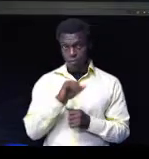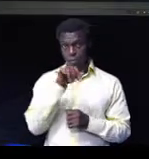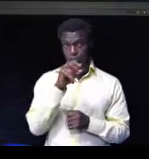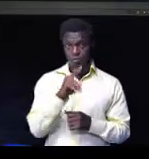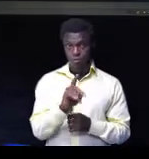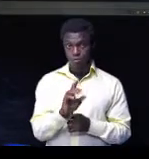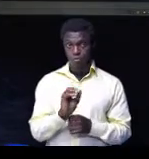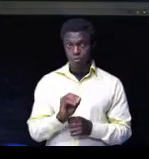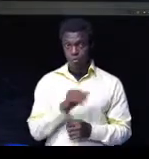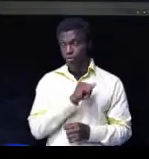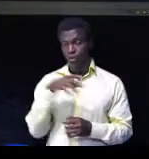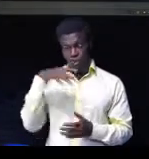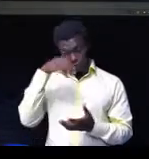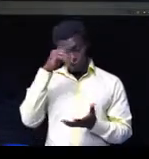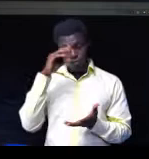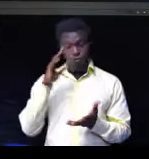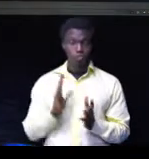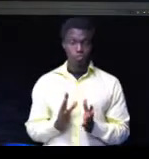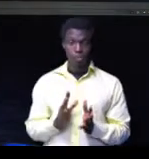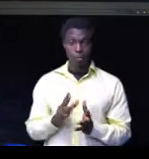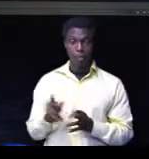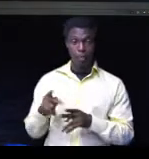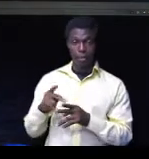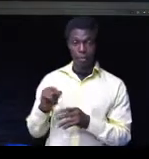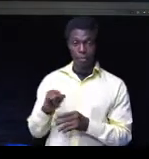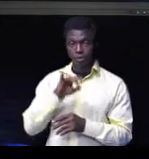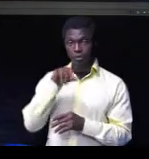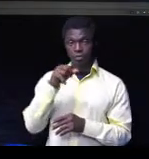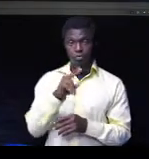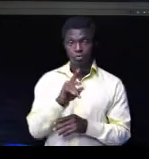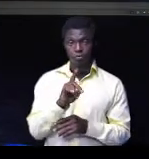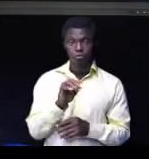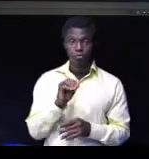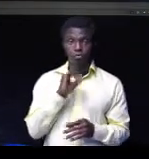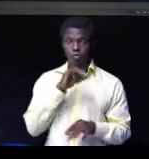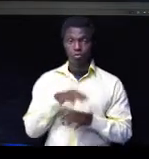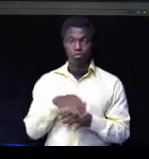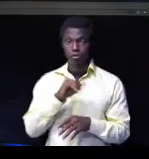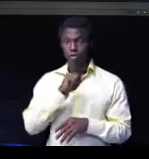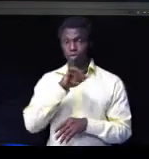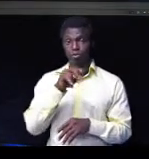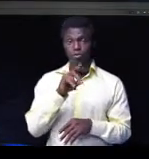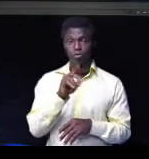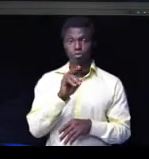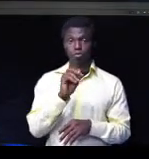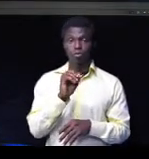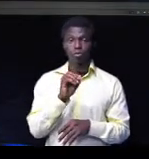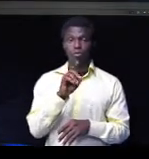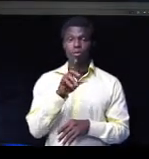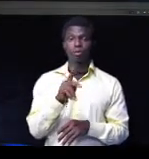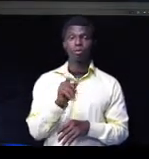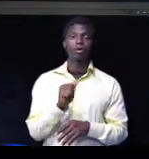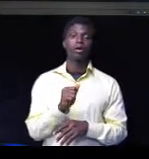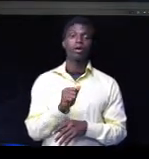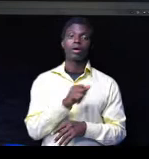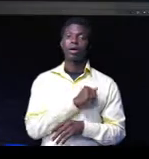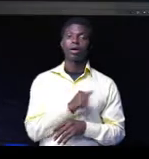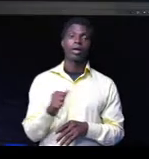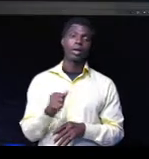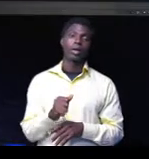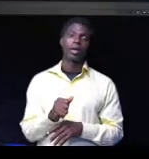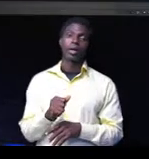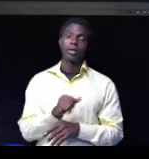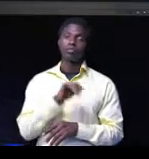So a student practicing judo is called a judoka. A judo teacher is